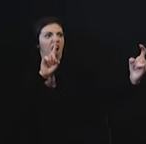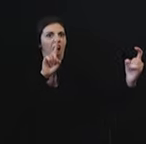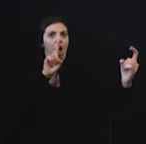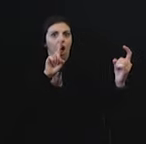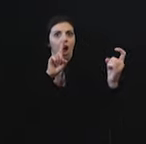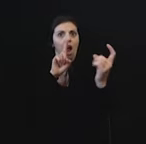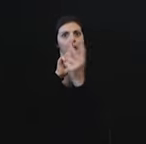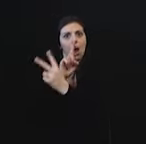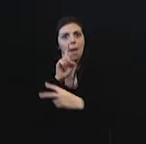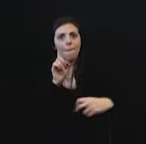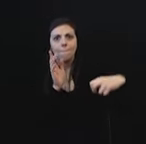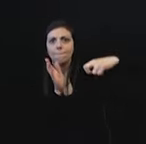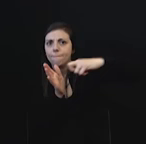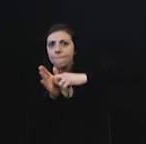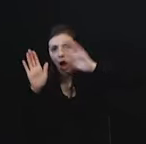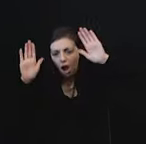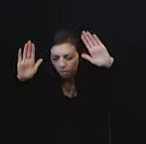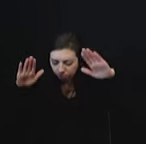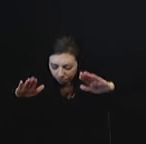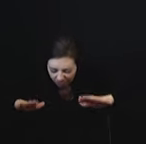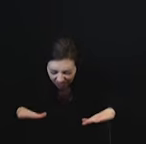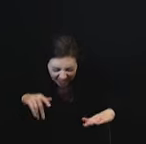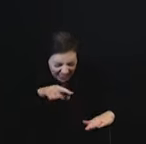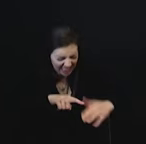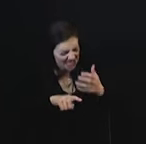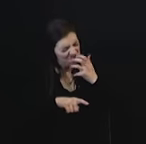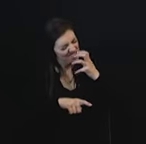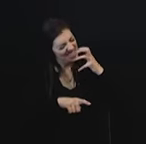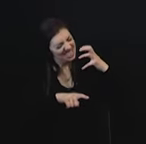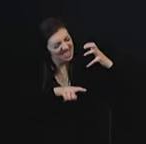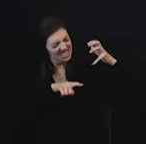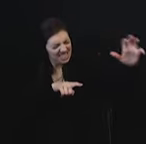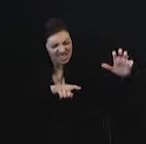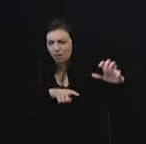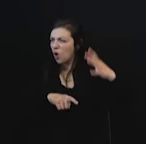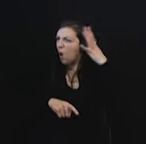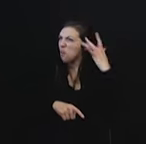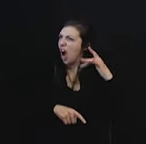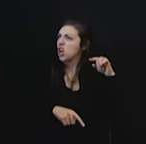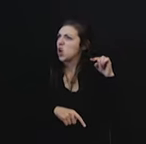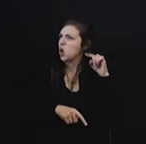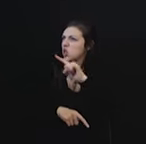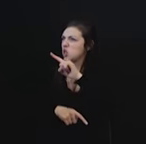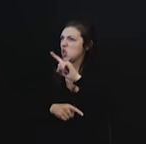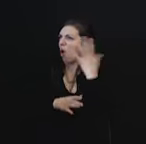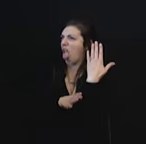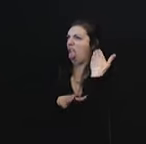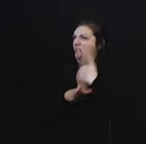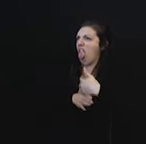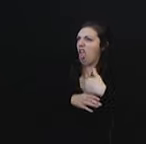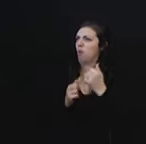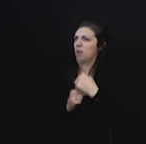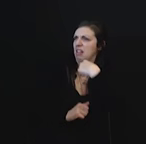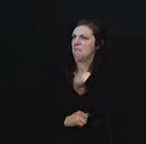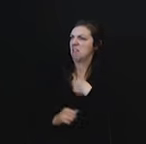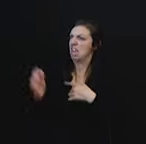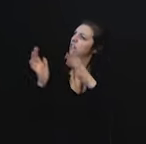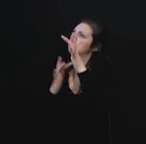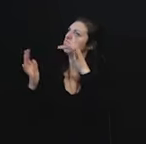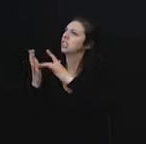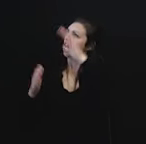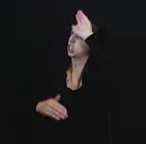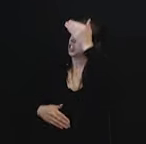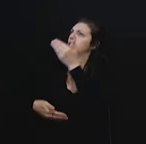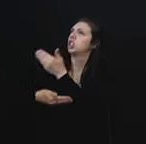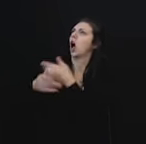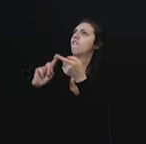him. With a shriek, he screamed, "Why are you interfering with me, Jesus, Son of the Most High